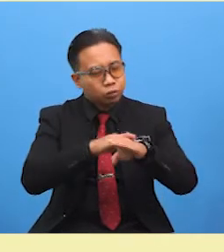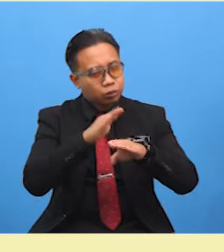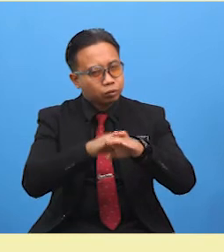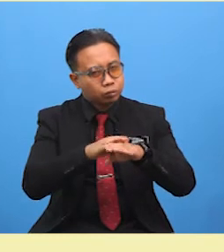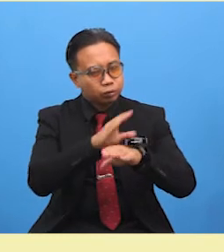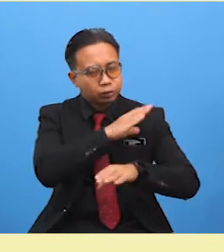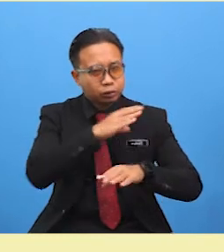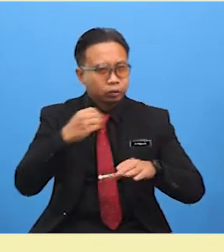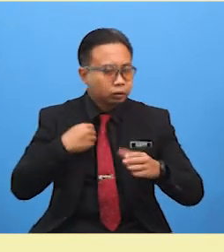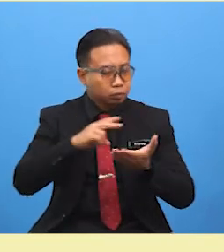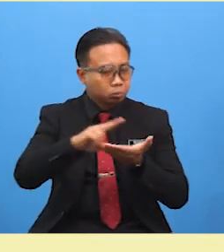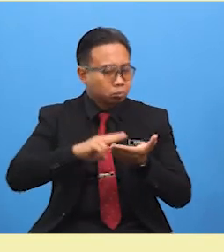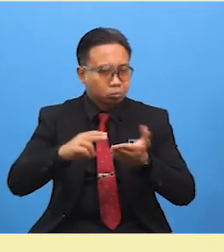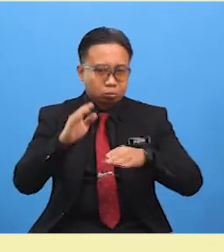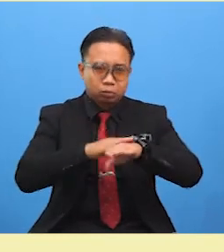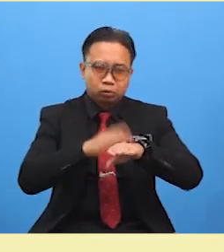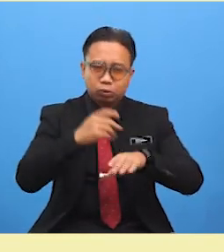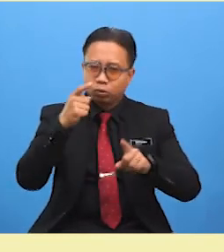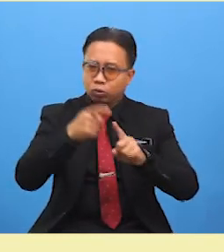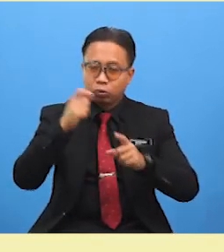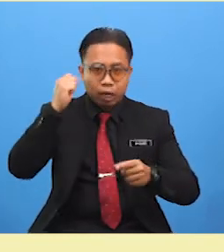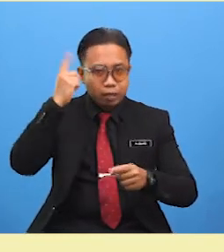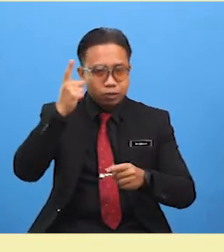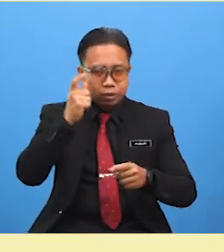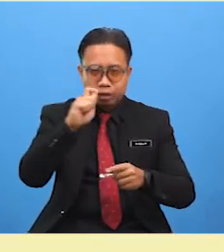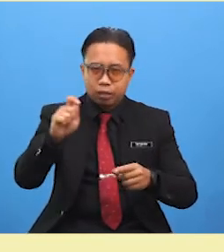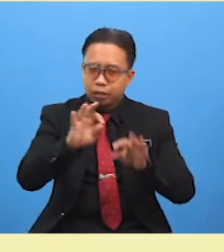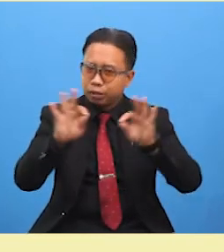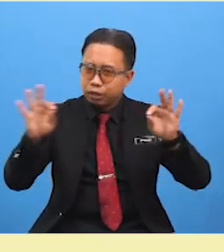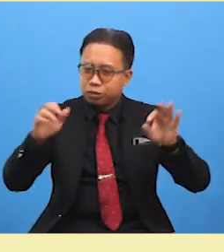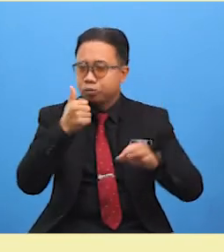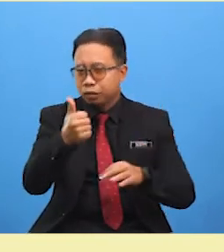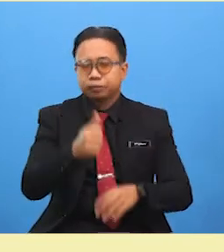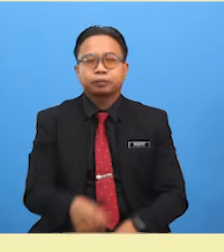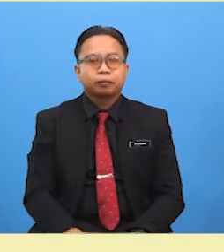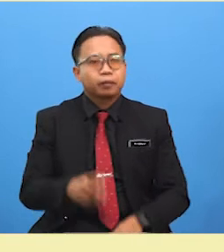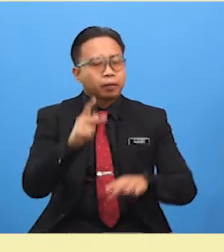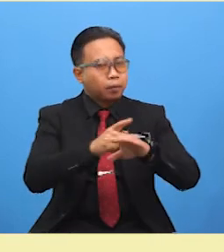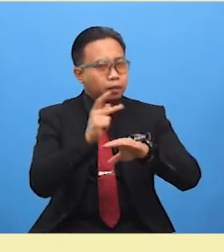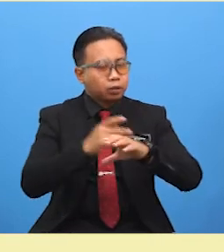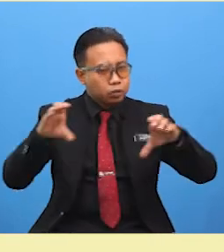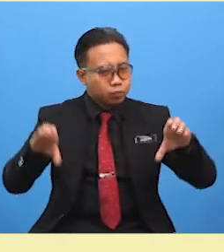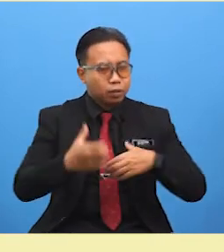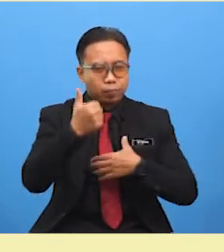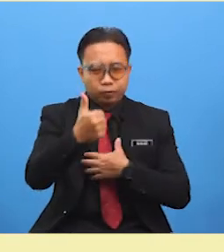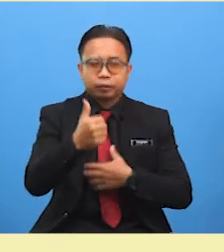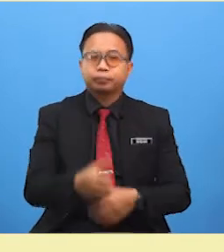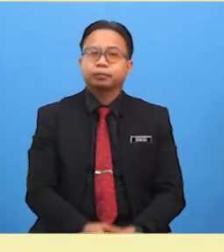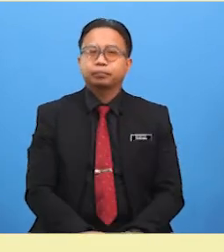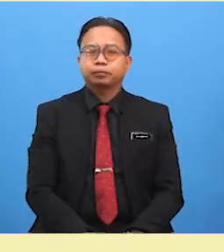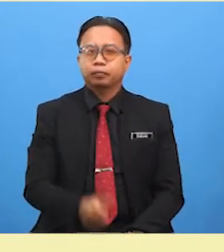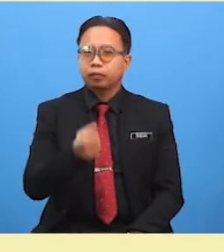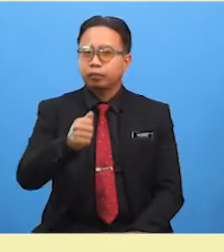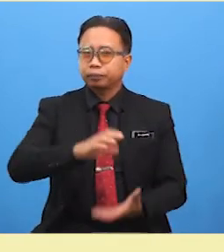text better. Remember, practice makes perfect, and it's only with mistakes that you learn. So it's okay if you do